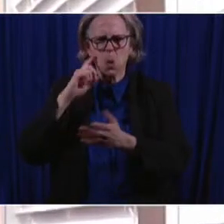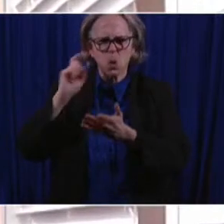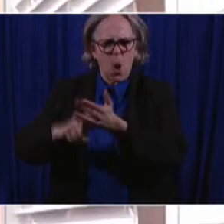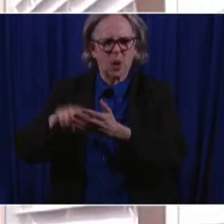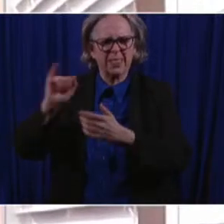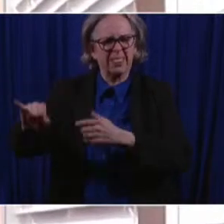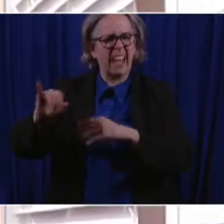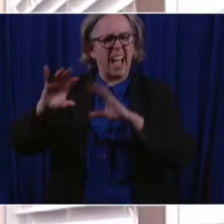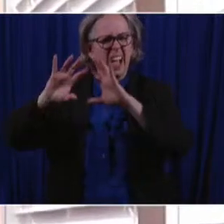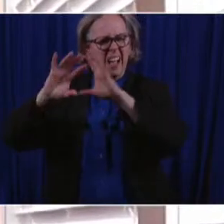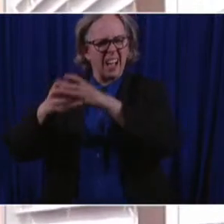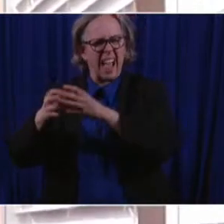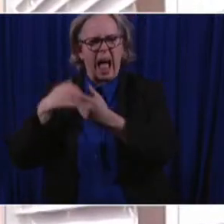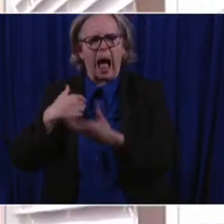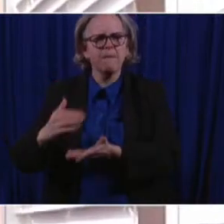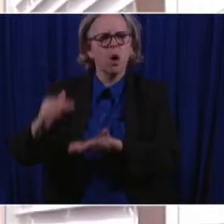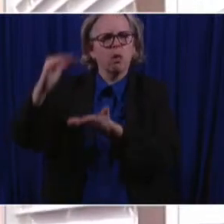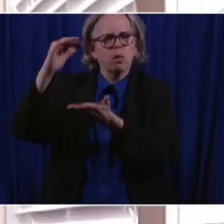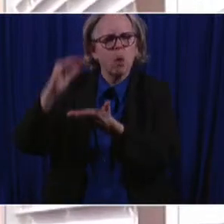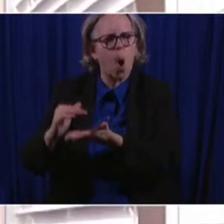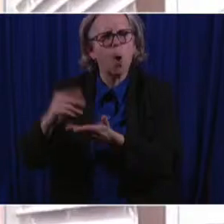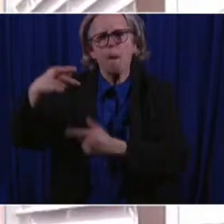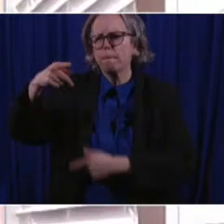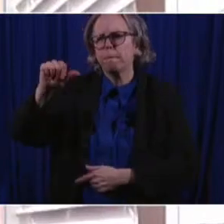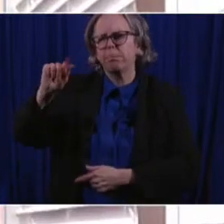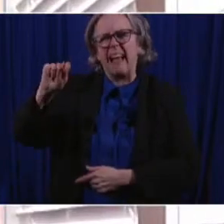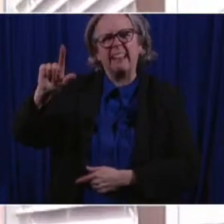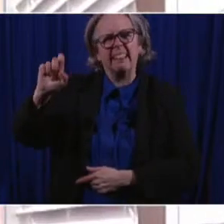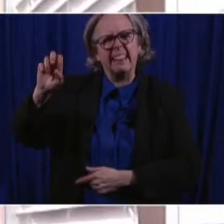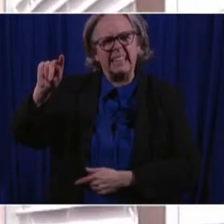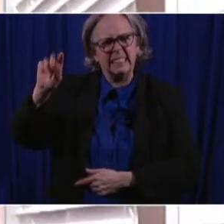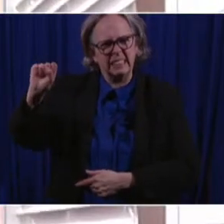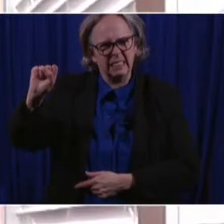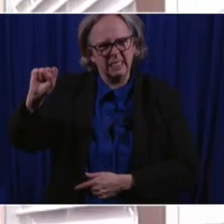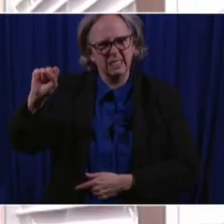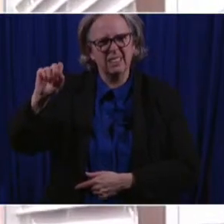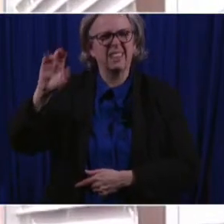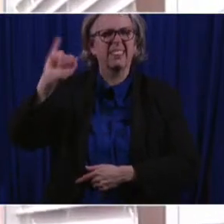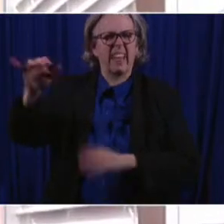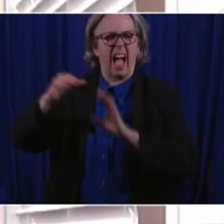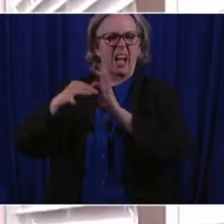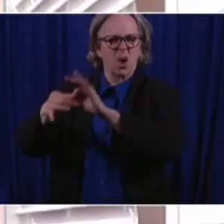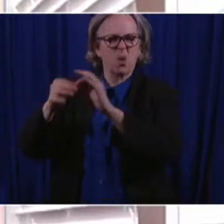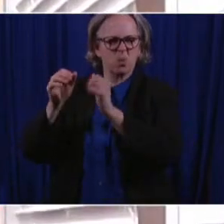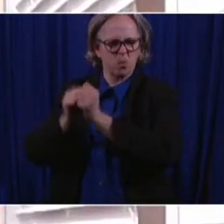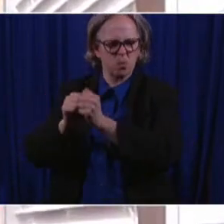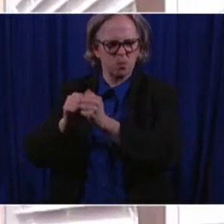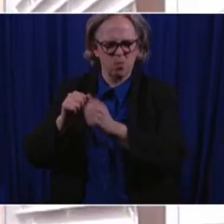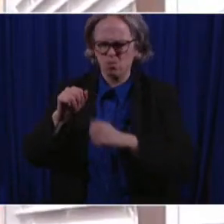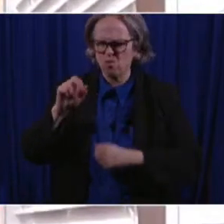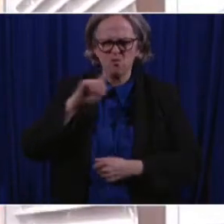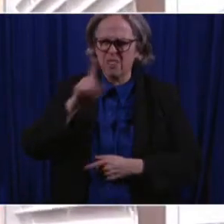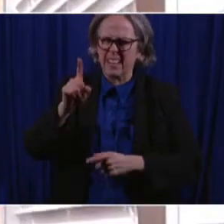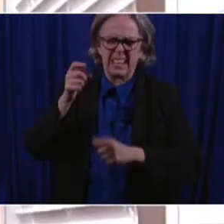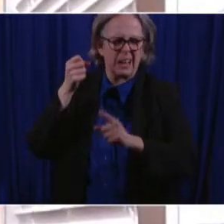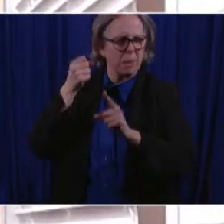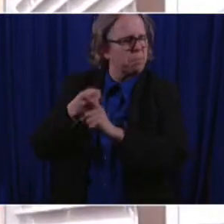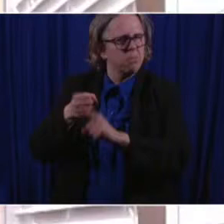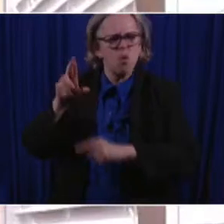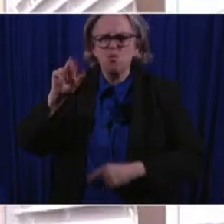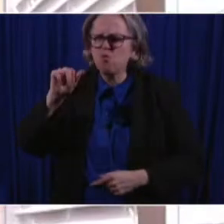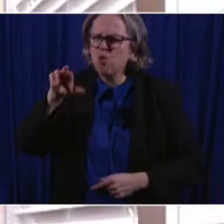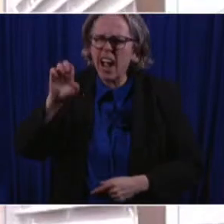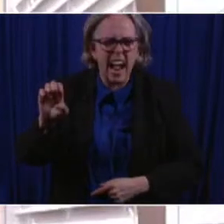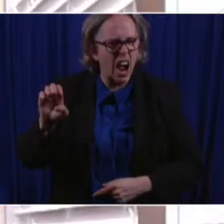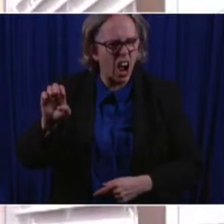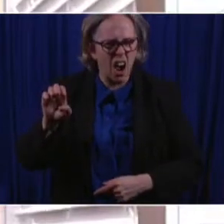thrombocytopenia. This combination of conditions is very rare. All 6 cases occurred